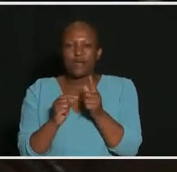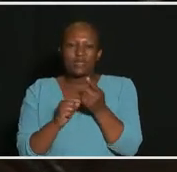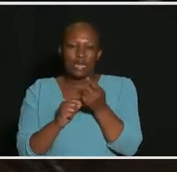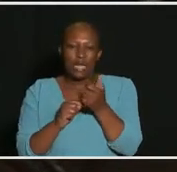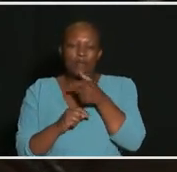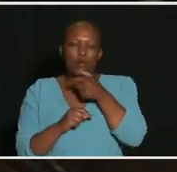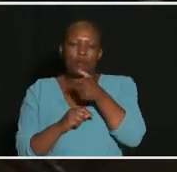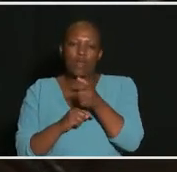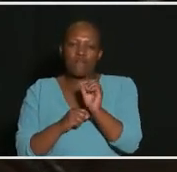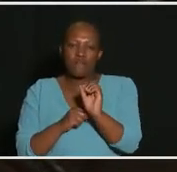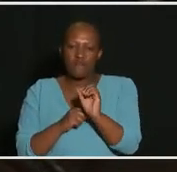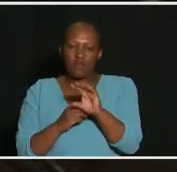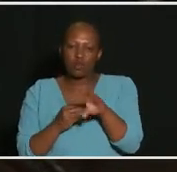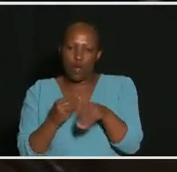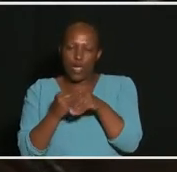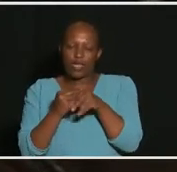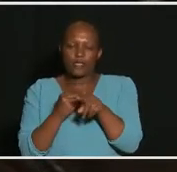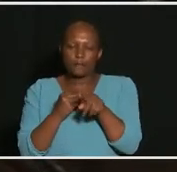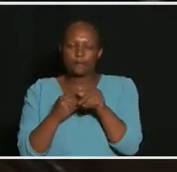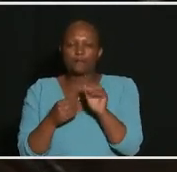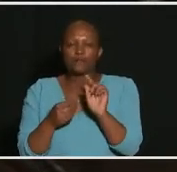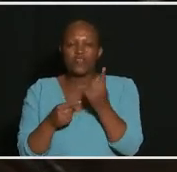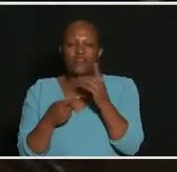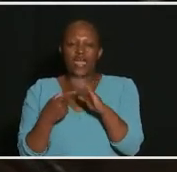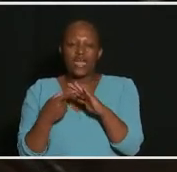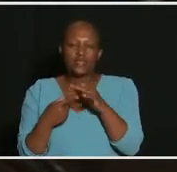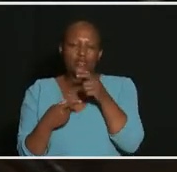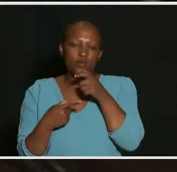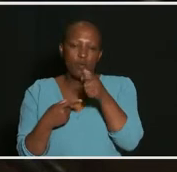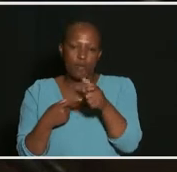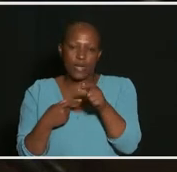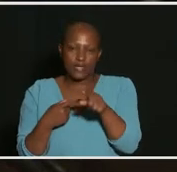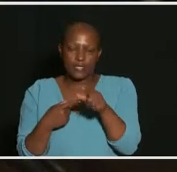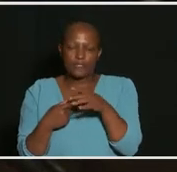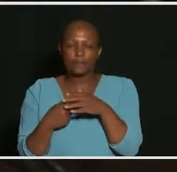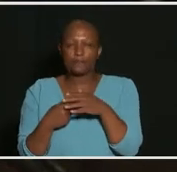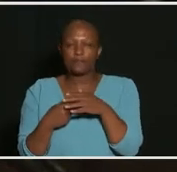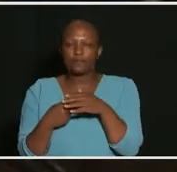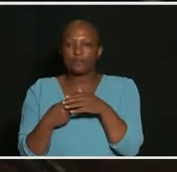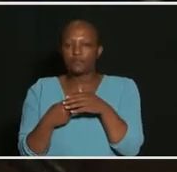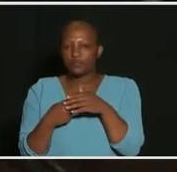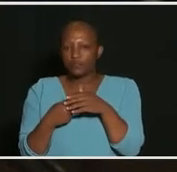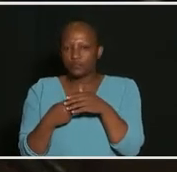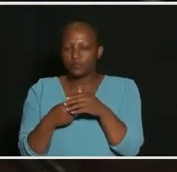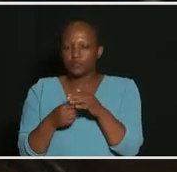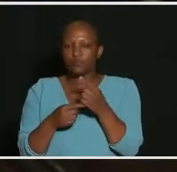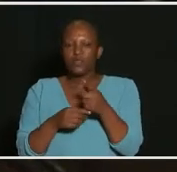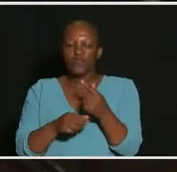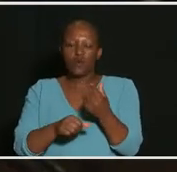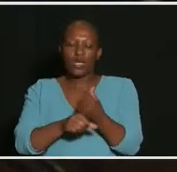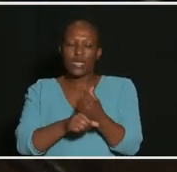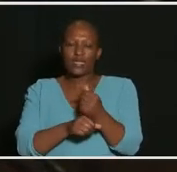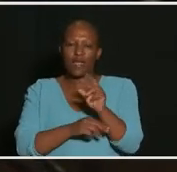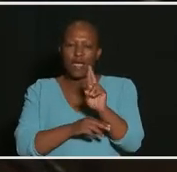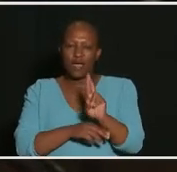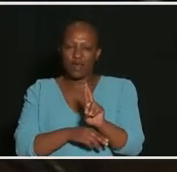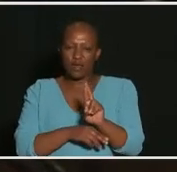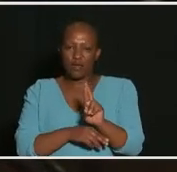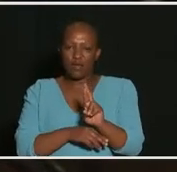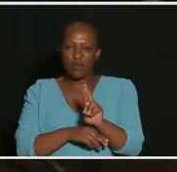some comments to add the first comment is with regard to the grade r